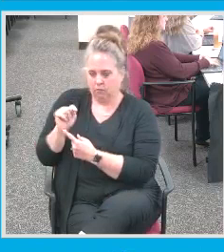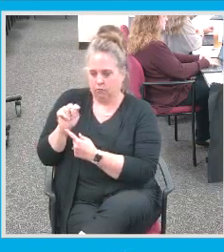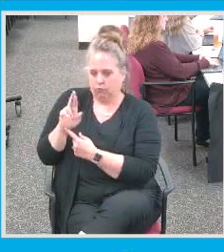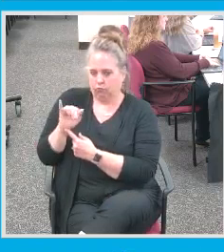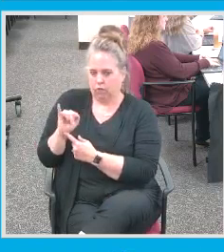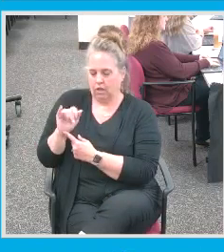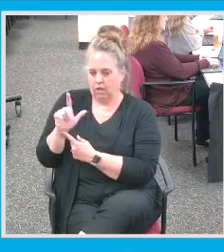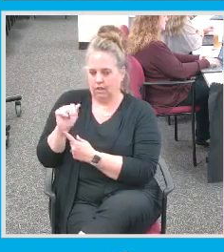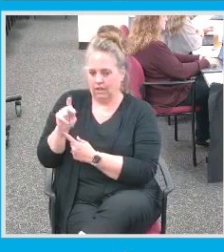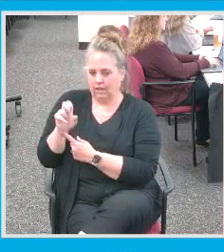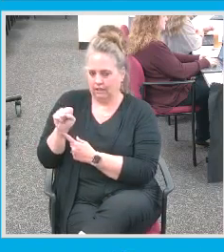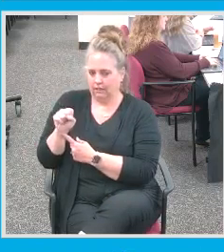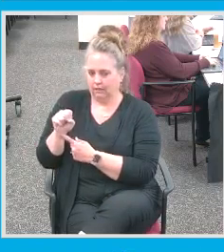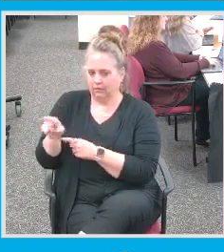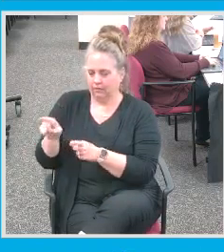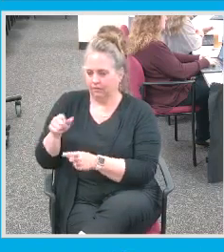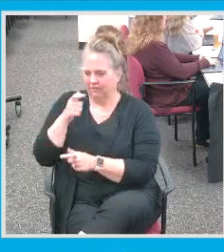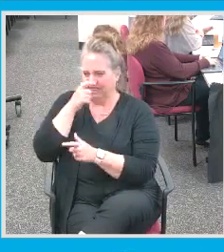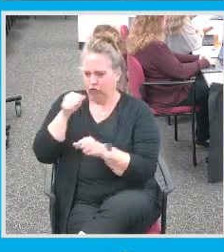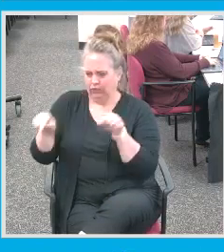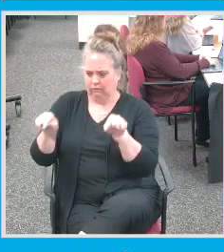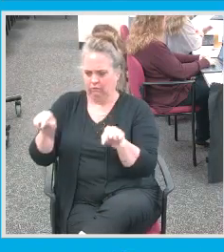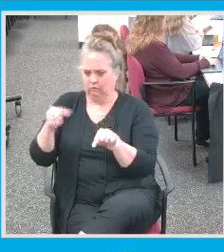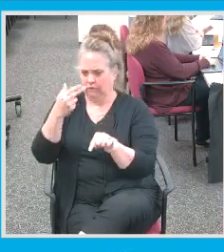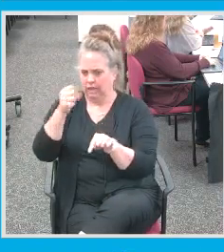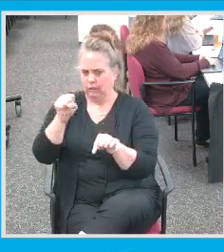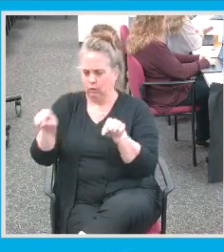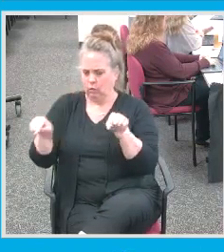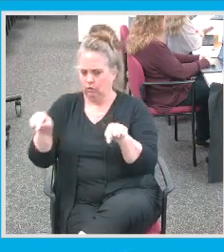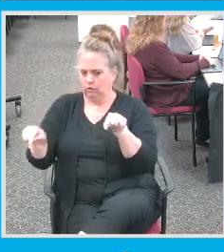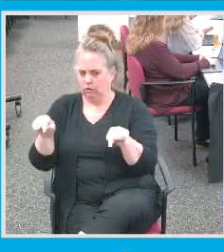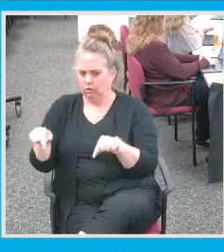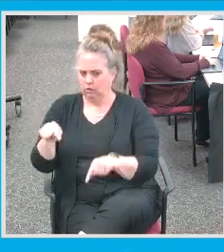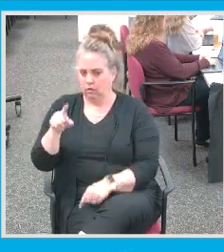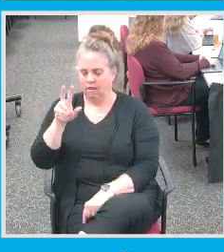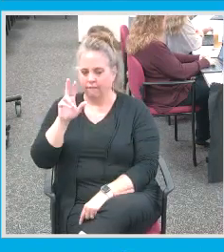our high schools, vape use is rampant.